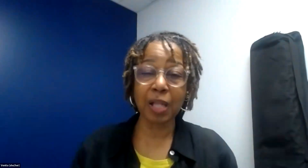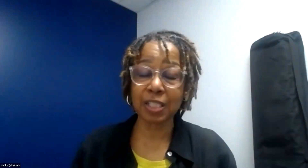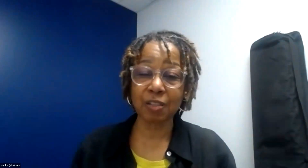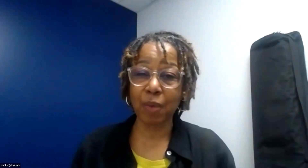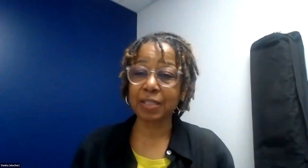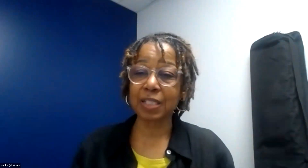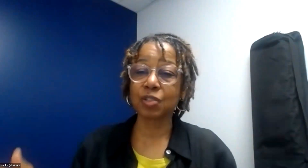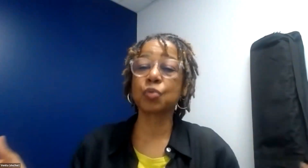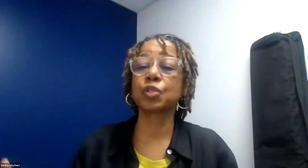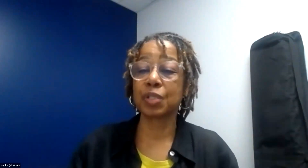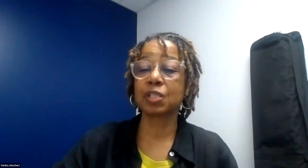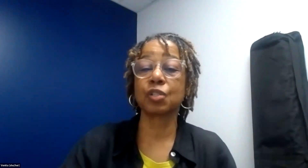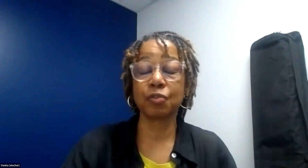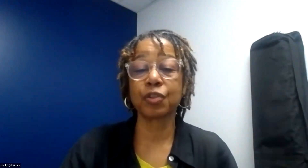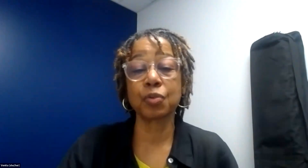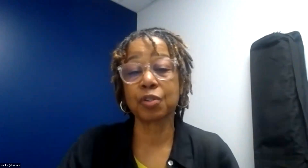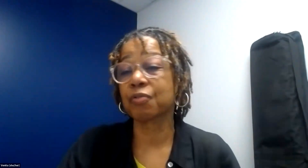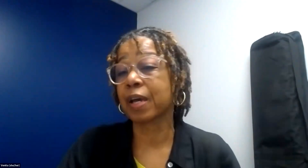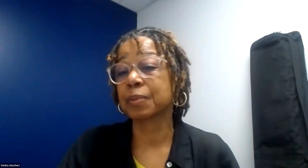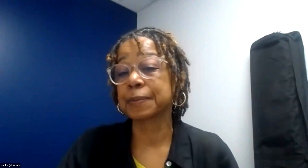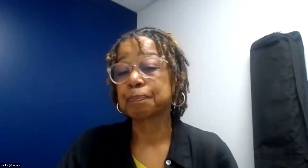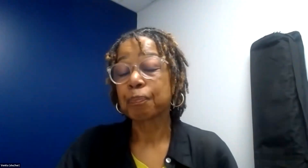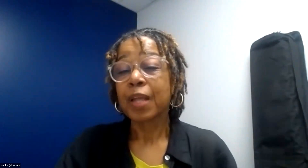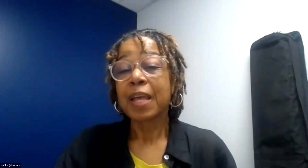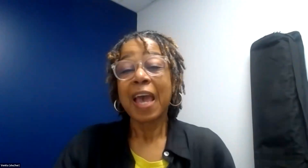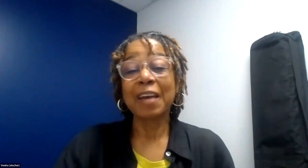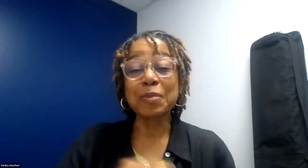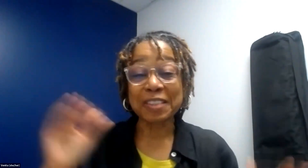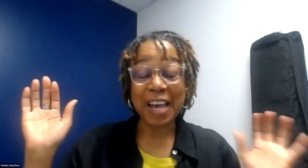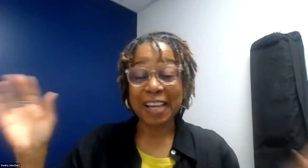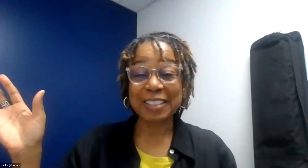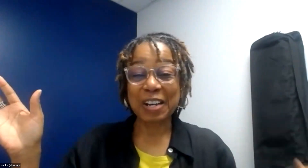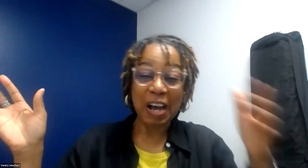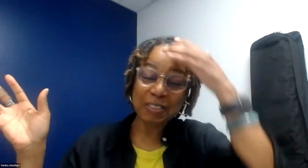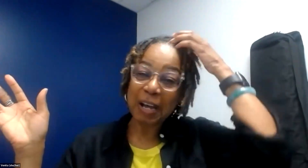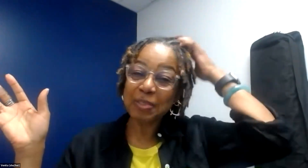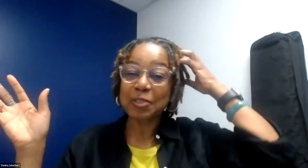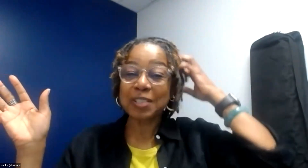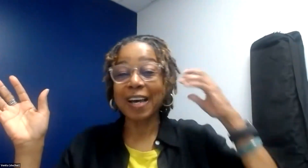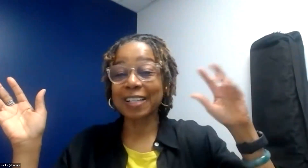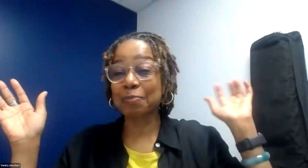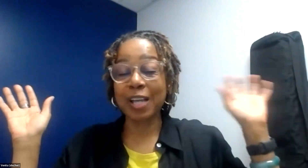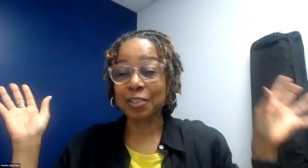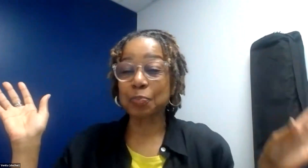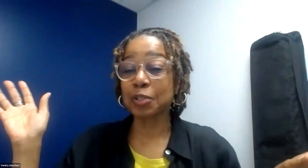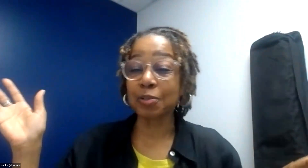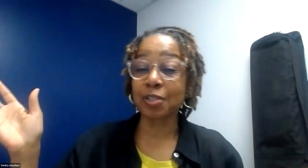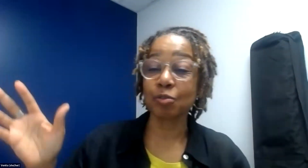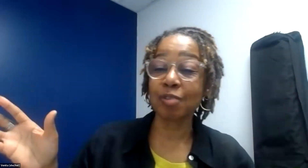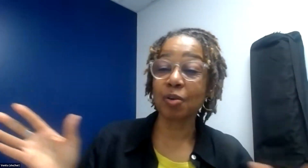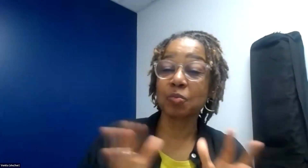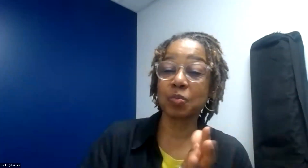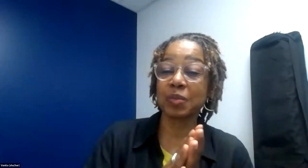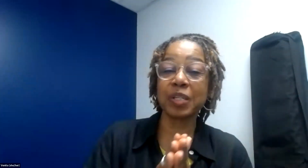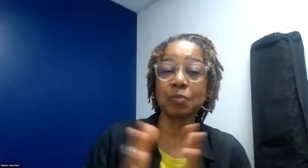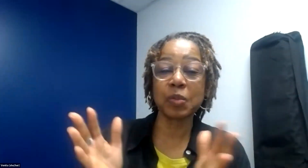into the politics of masking. Do what you need to do for you and your family. And with that, I'm just so excited. Dr. Peluso,